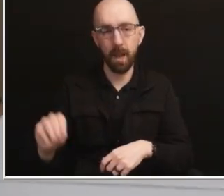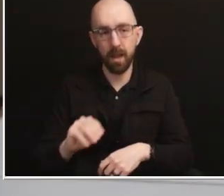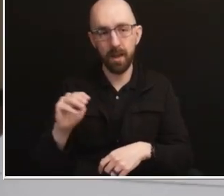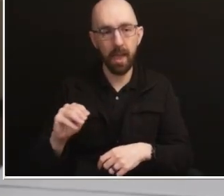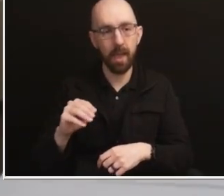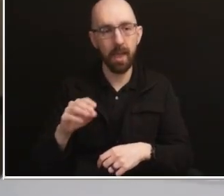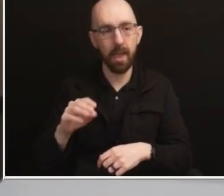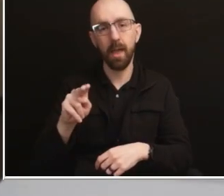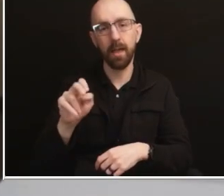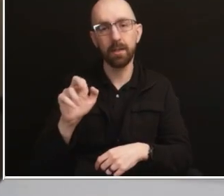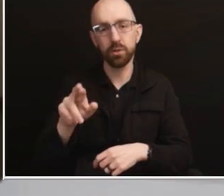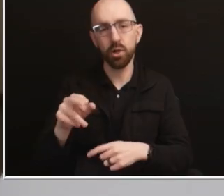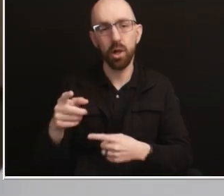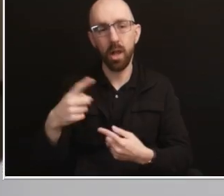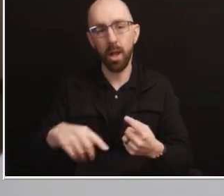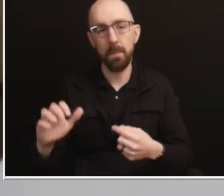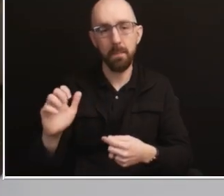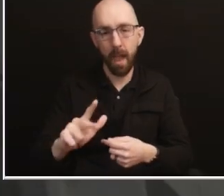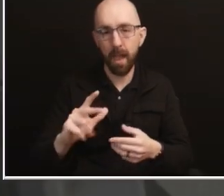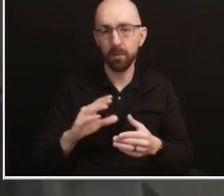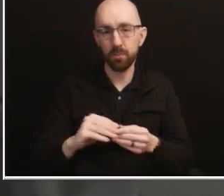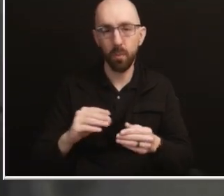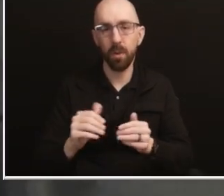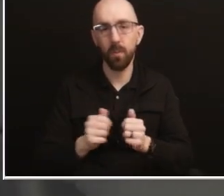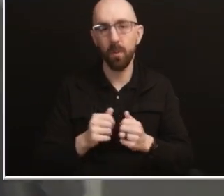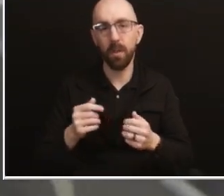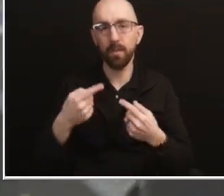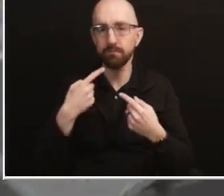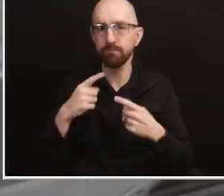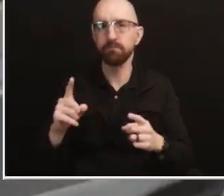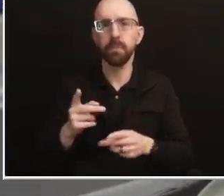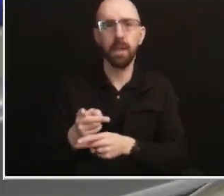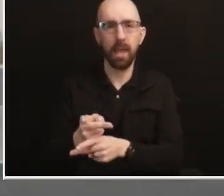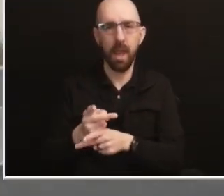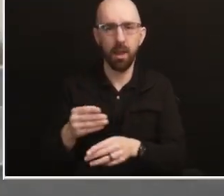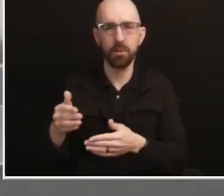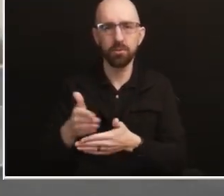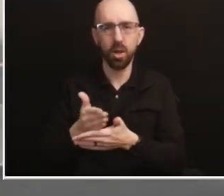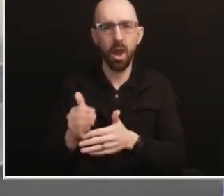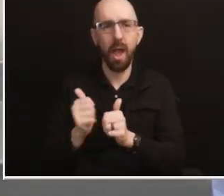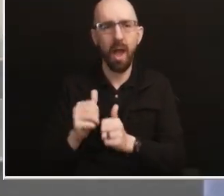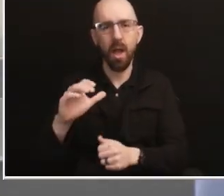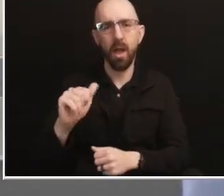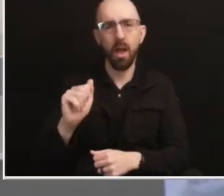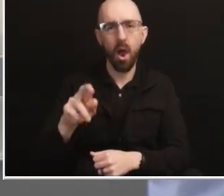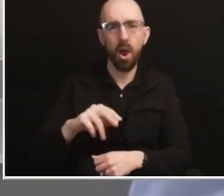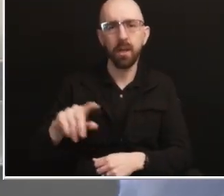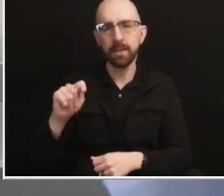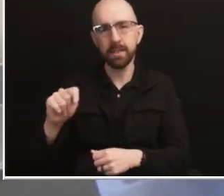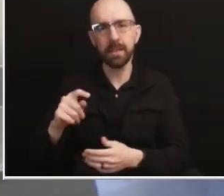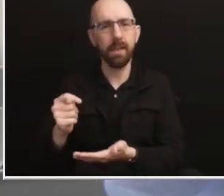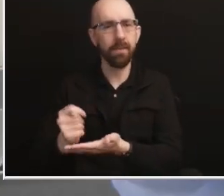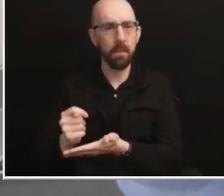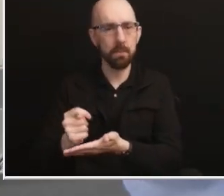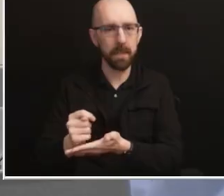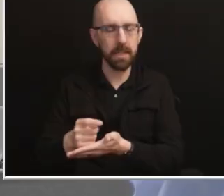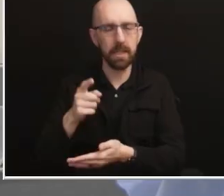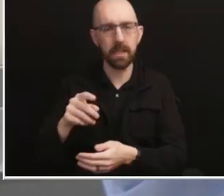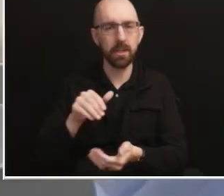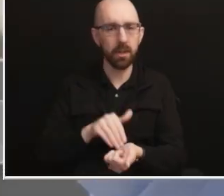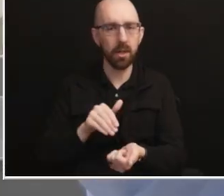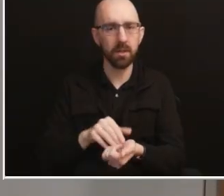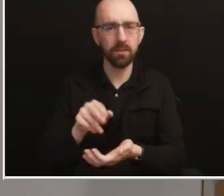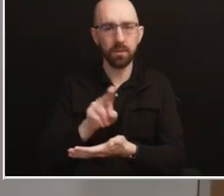comeback story powered by Breakthrough Care. We'll share how CAR T-cell therapy and doctors at the University of Kansas Cancer Center